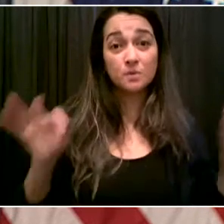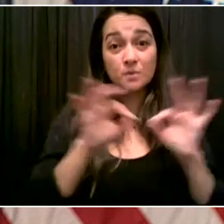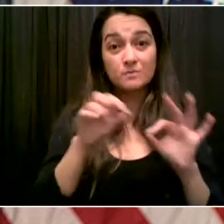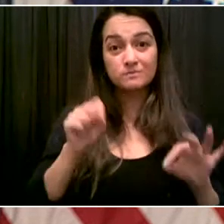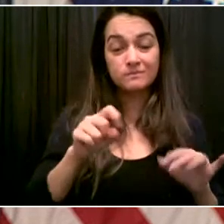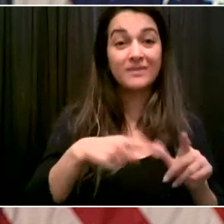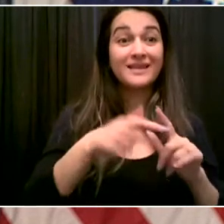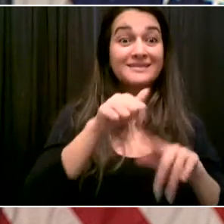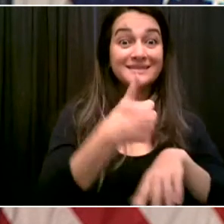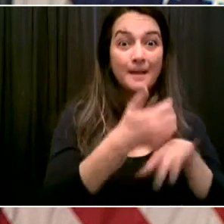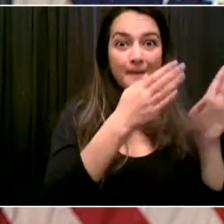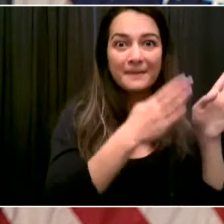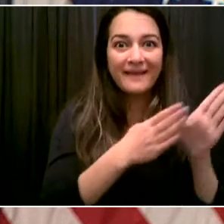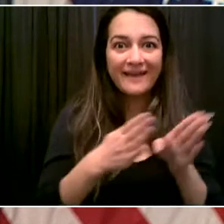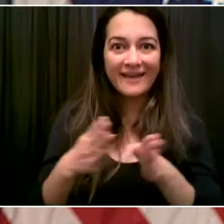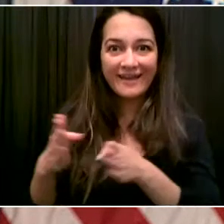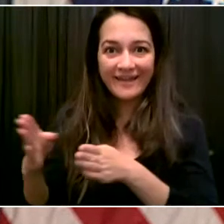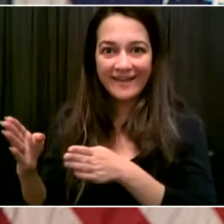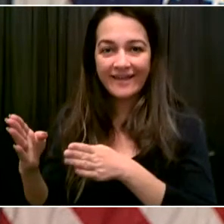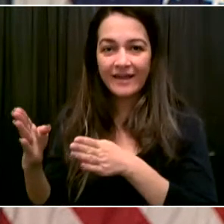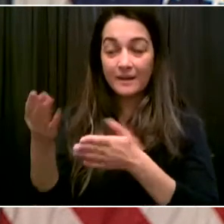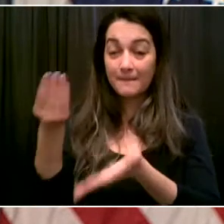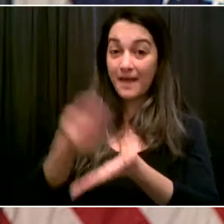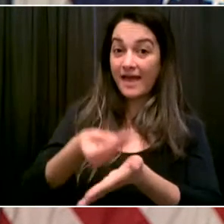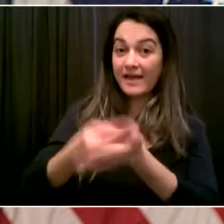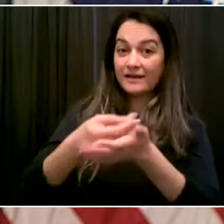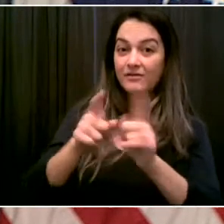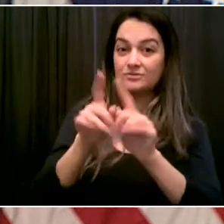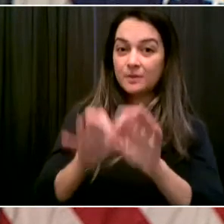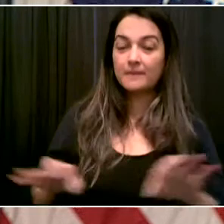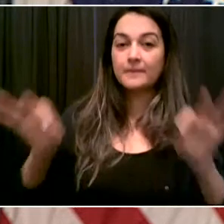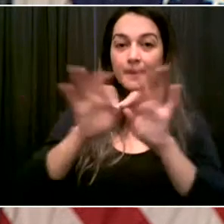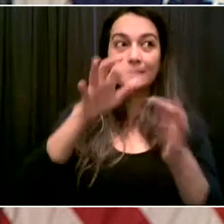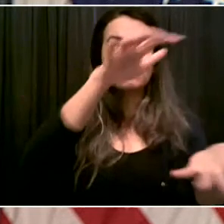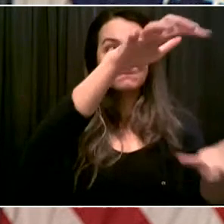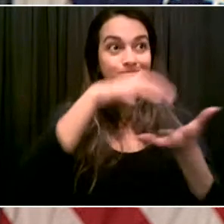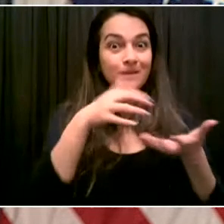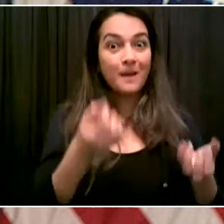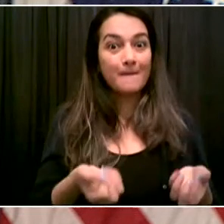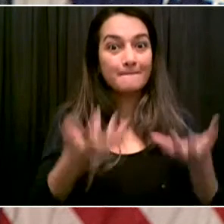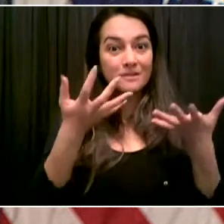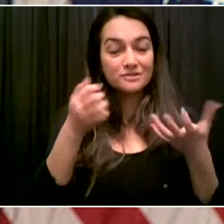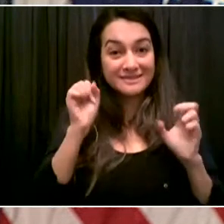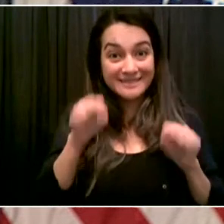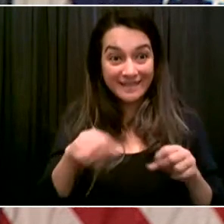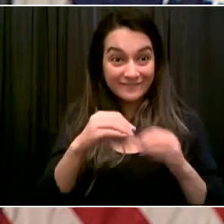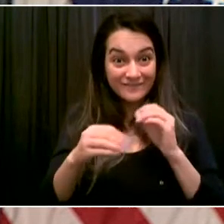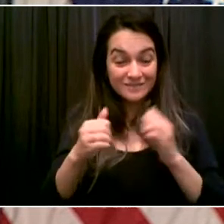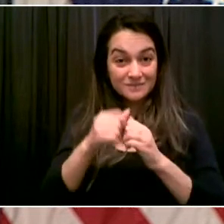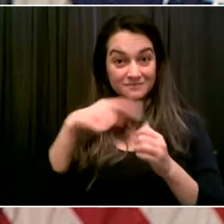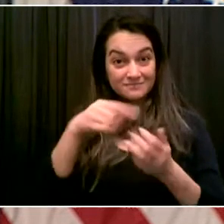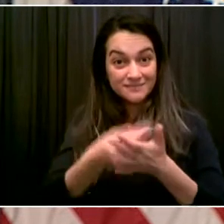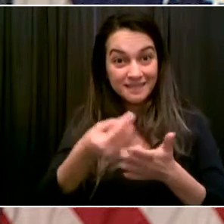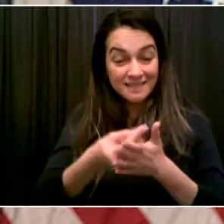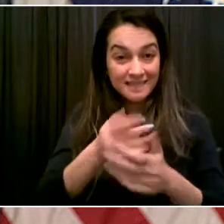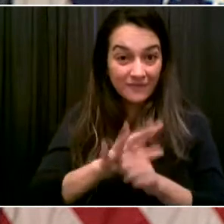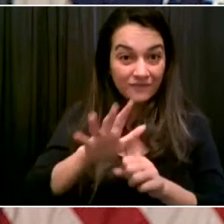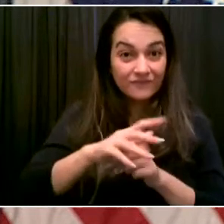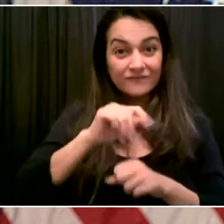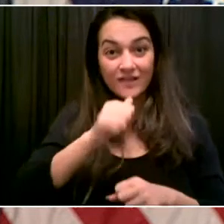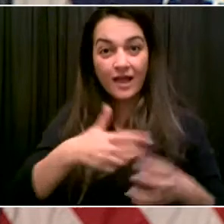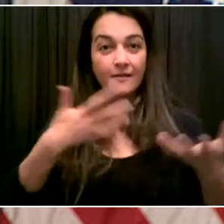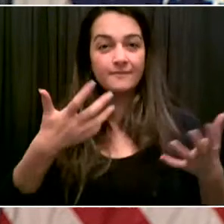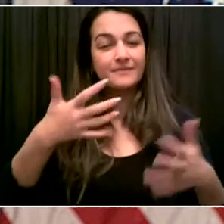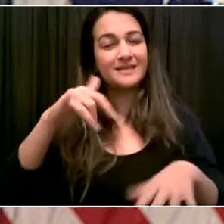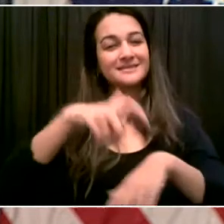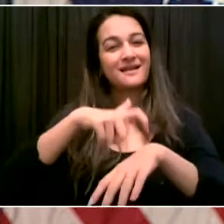stuff that's involved in any project of this nature. That takes time. The time we're buying is